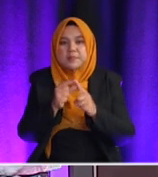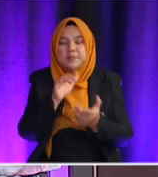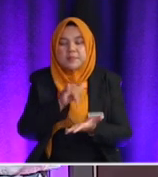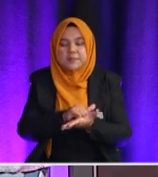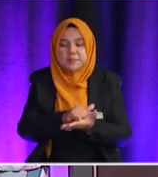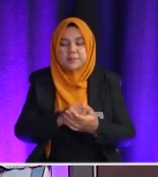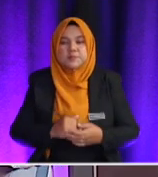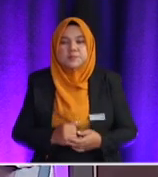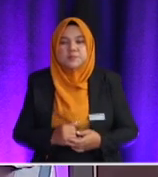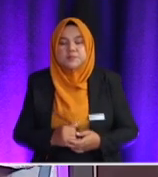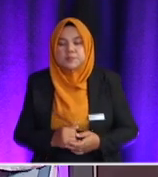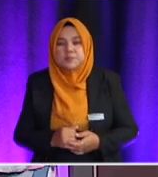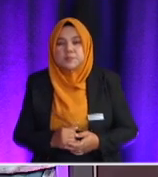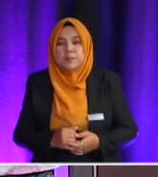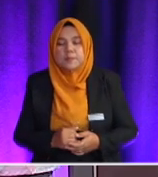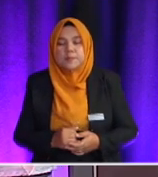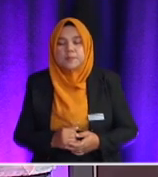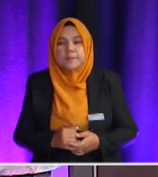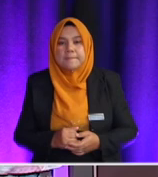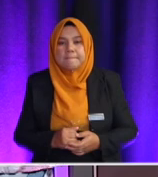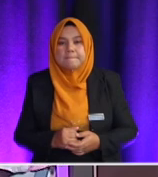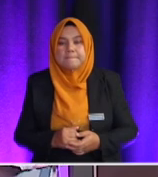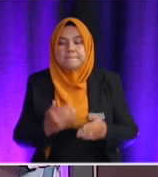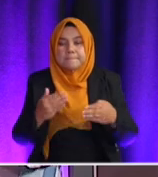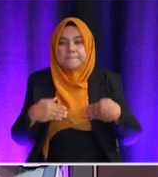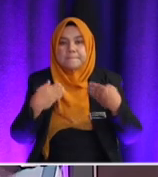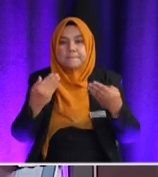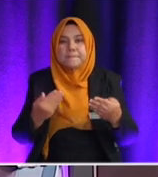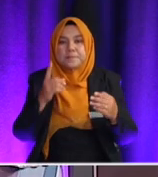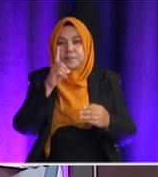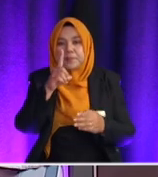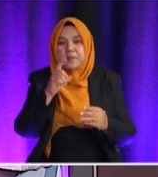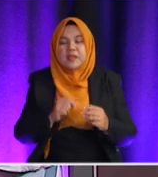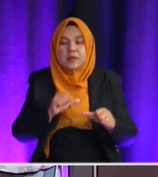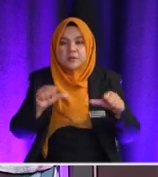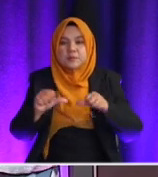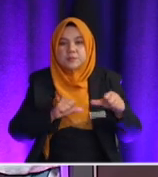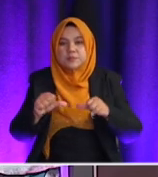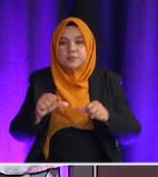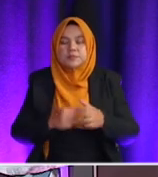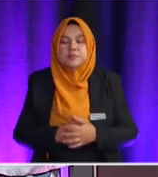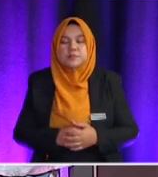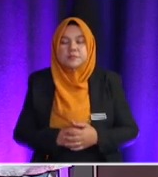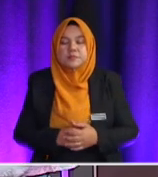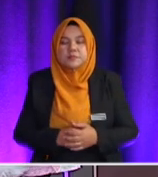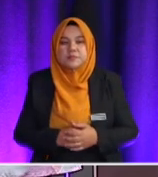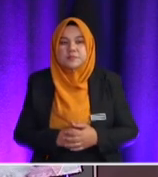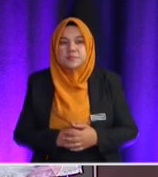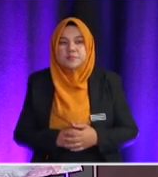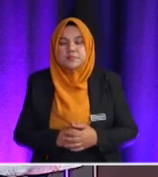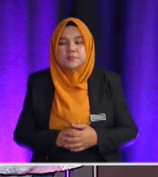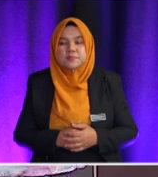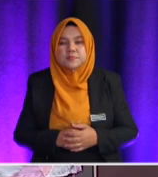properly. Okay? So, let us move on to our first activity, which is... Jing, jing,